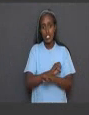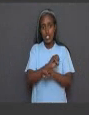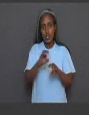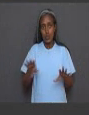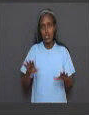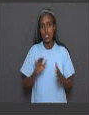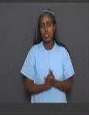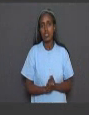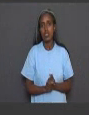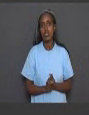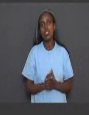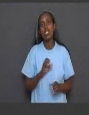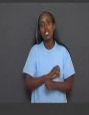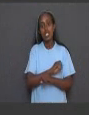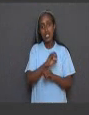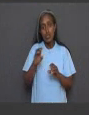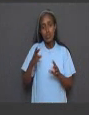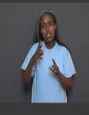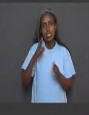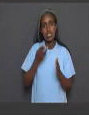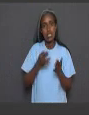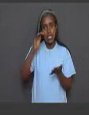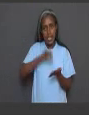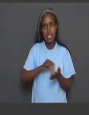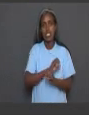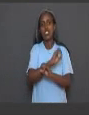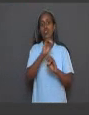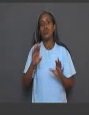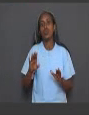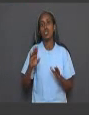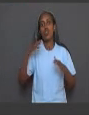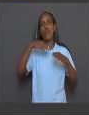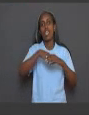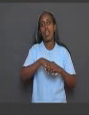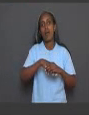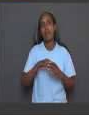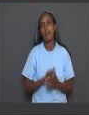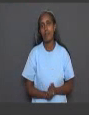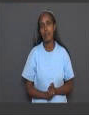Distribution is the redistribution of income.